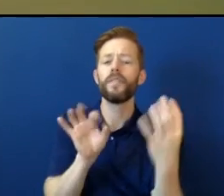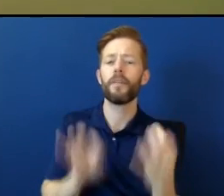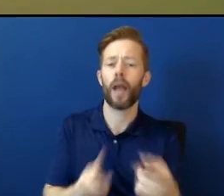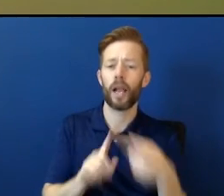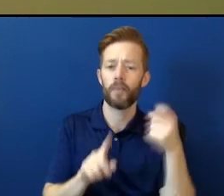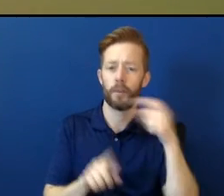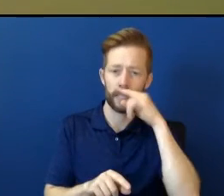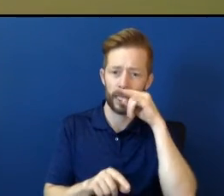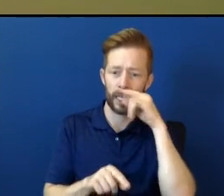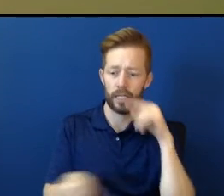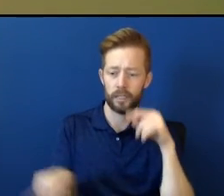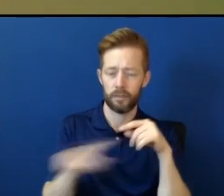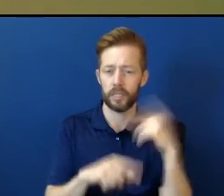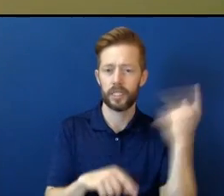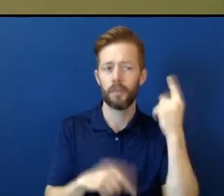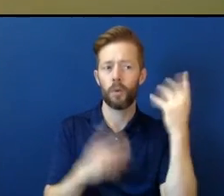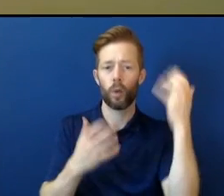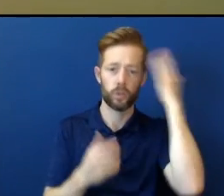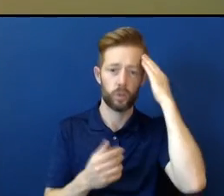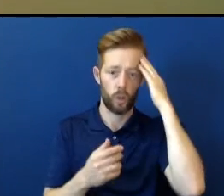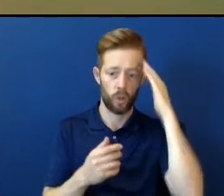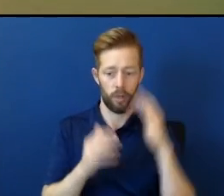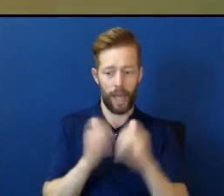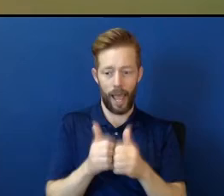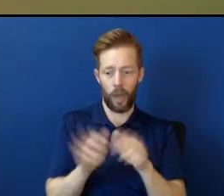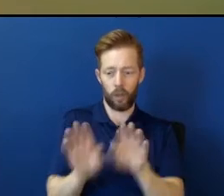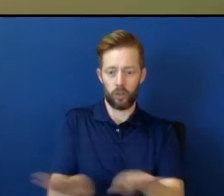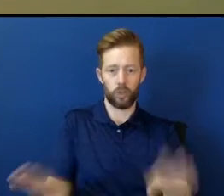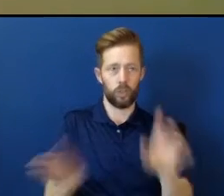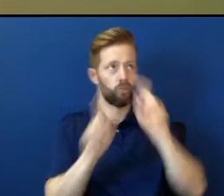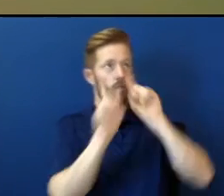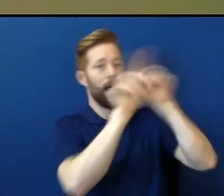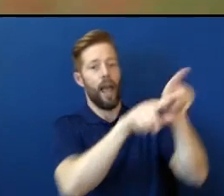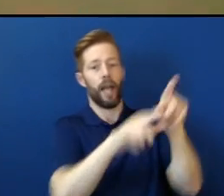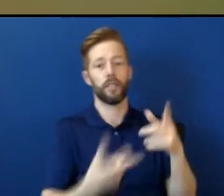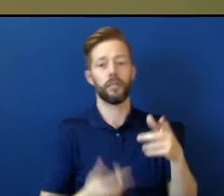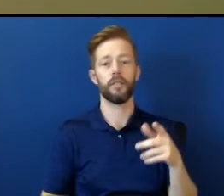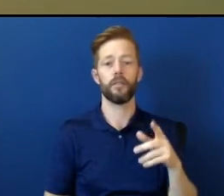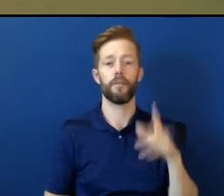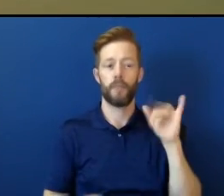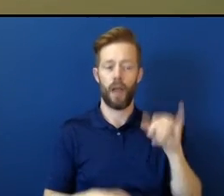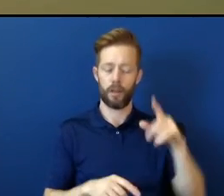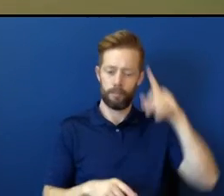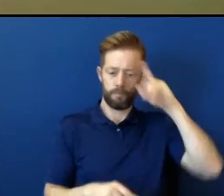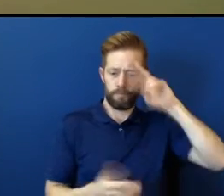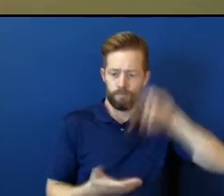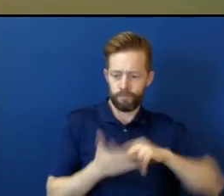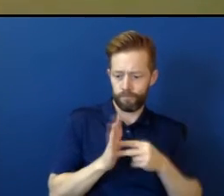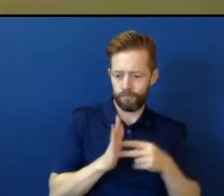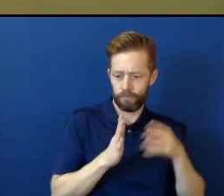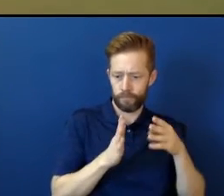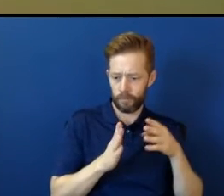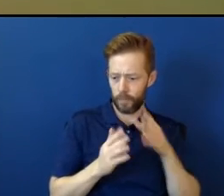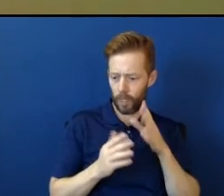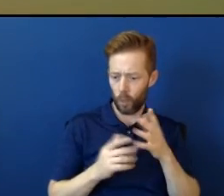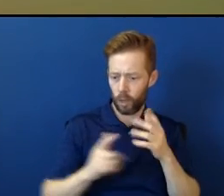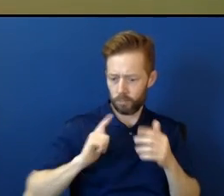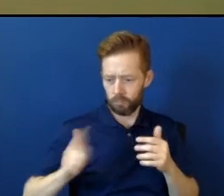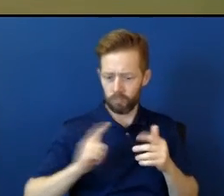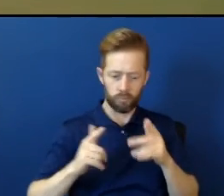from the kids? I think somebody wants to know how children react to this, because if you're doing this very purposefully, we want to know how the children are